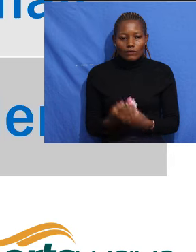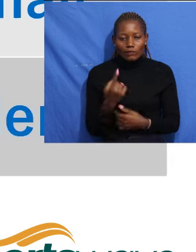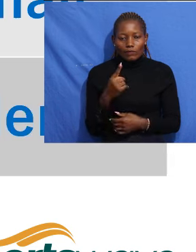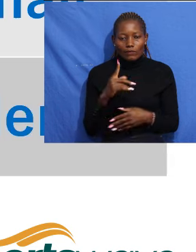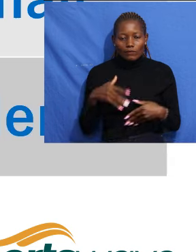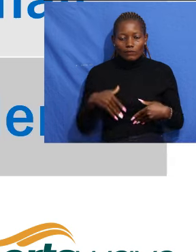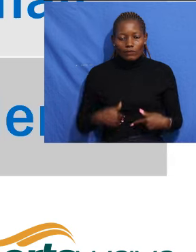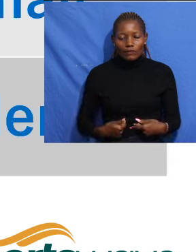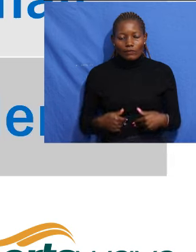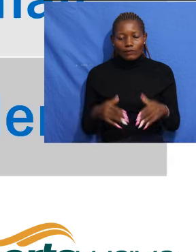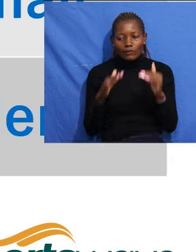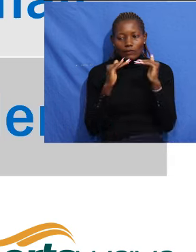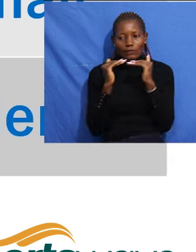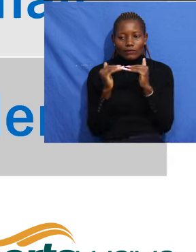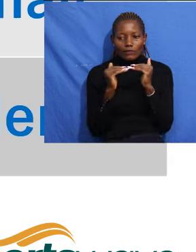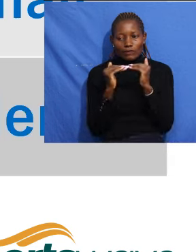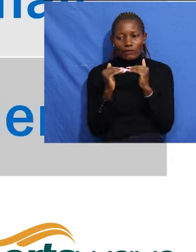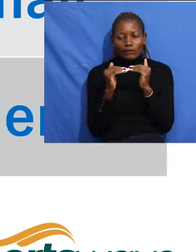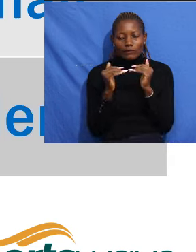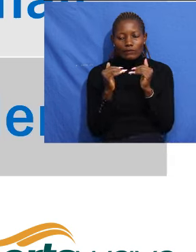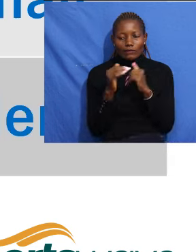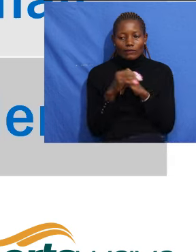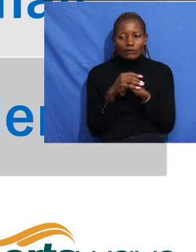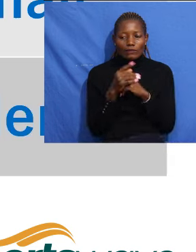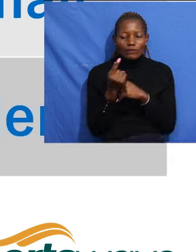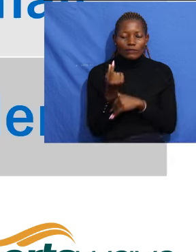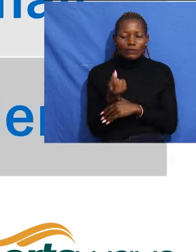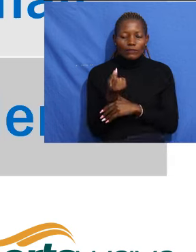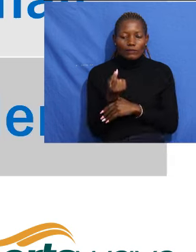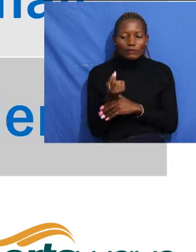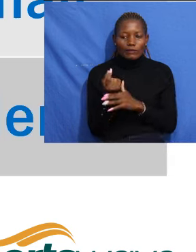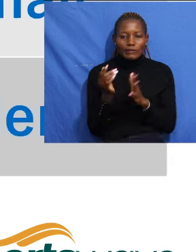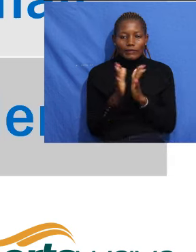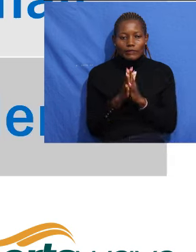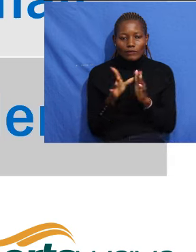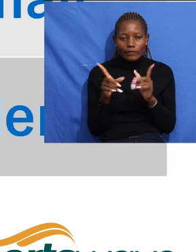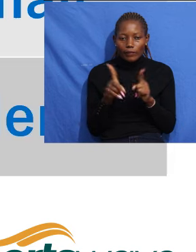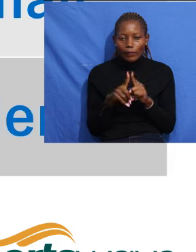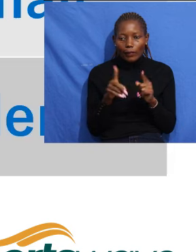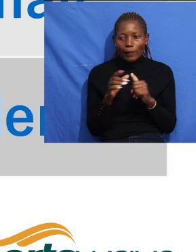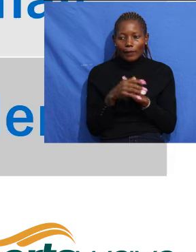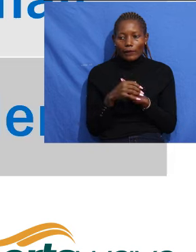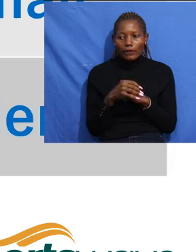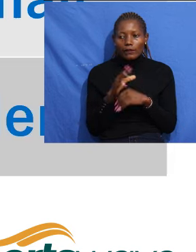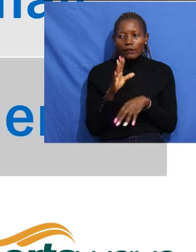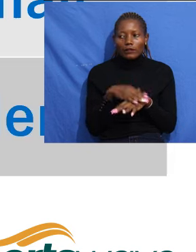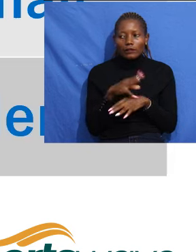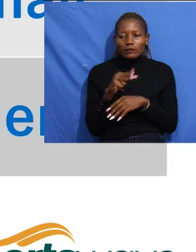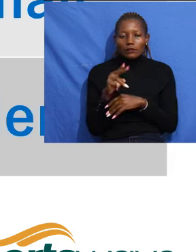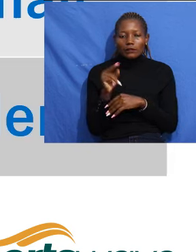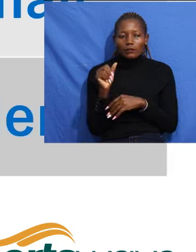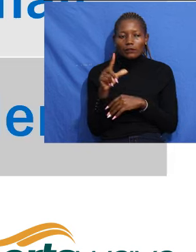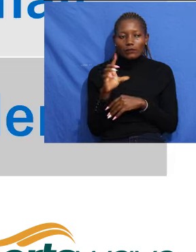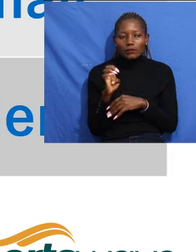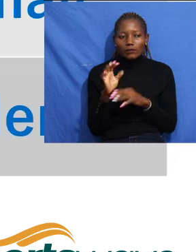level, the effect on fatigue level is small, and also the effect on muscle soreness is